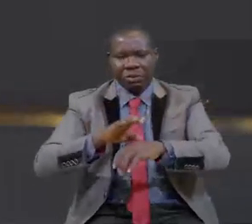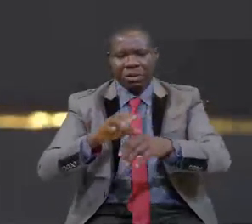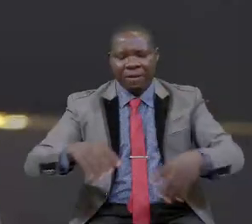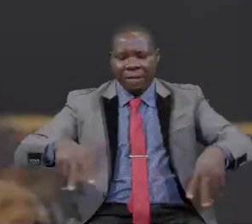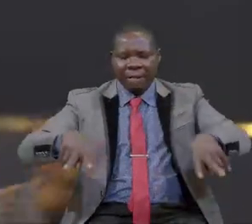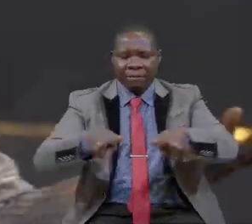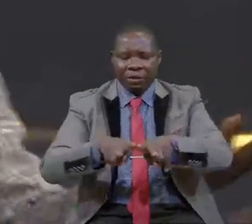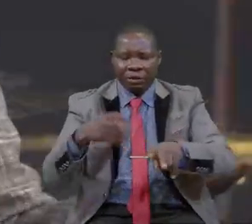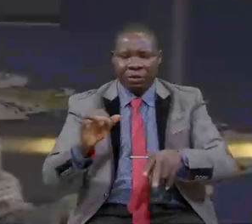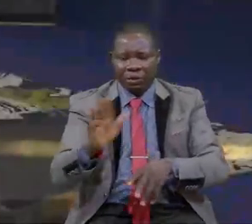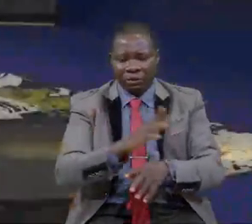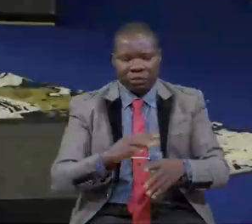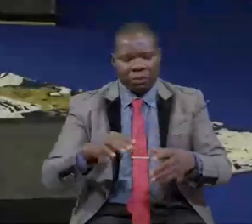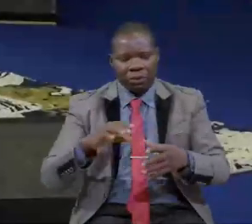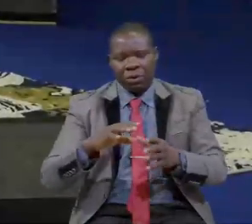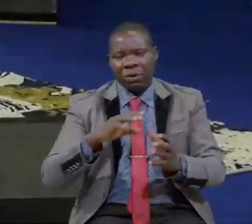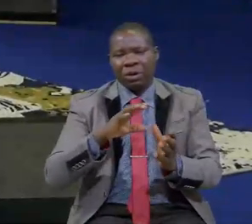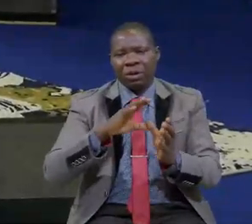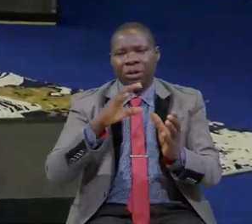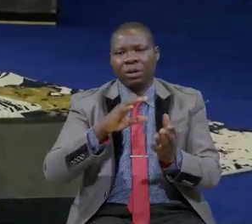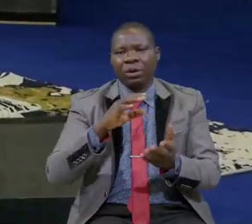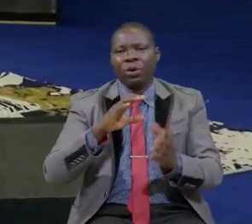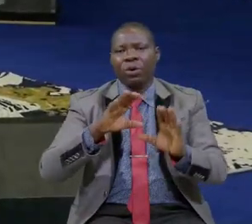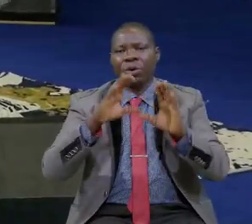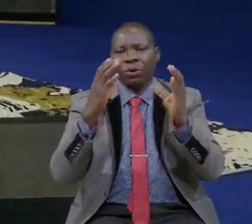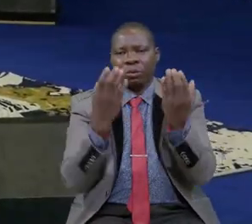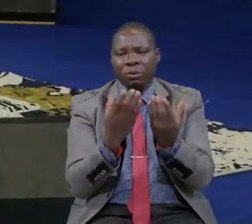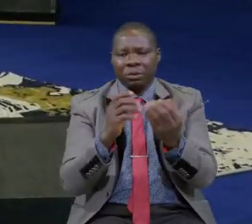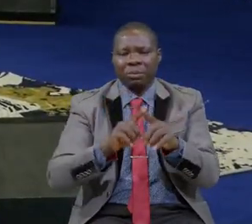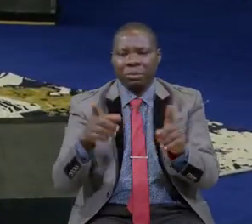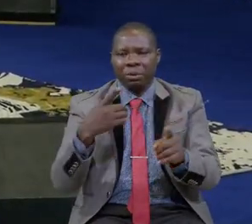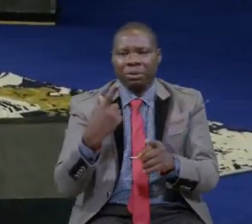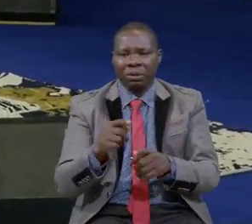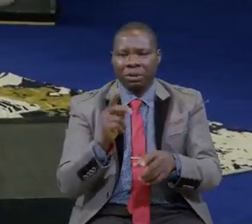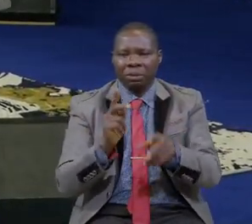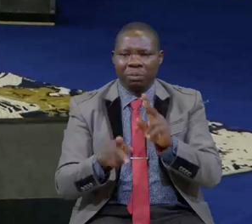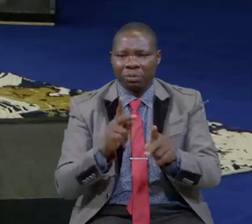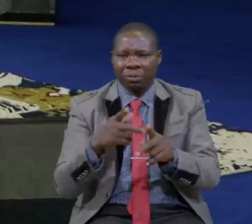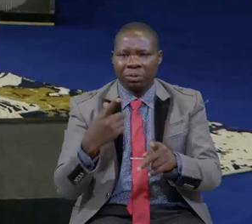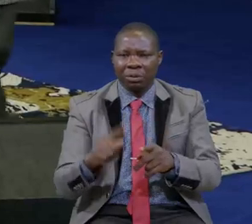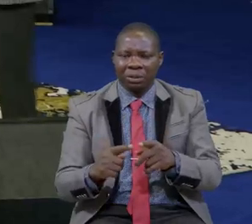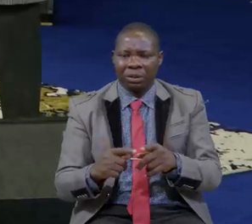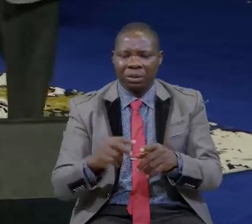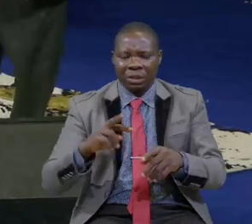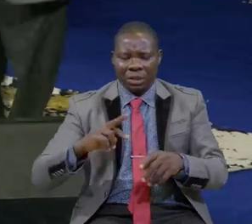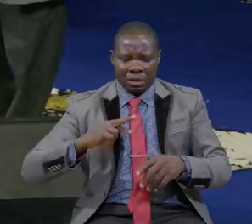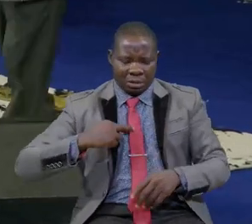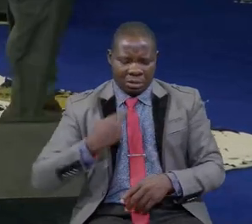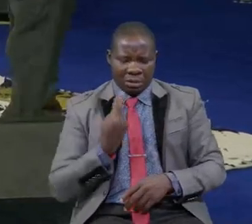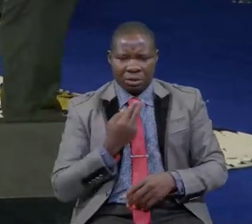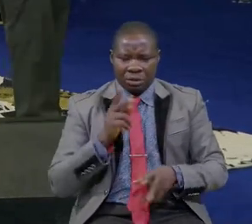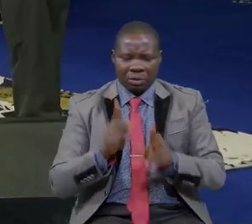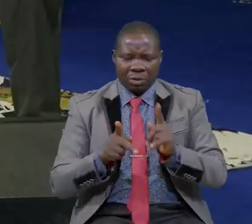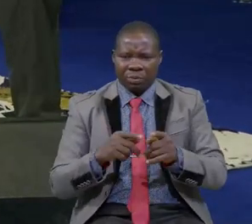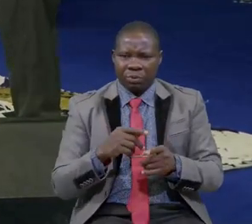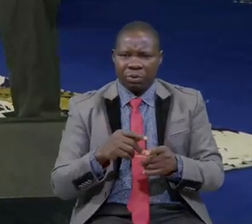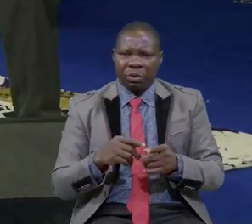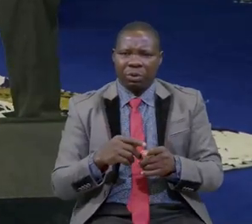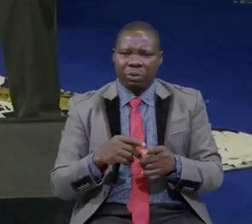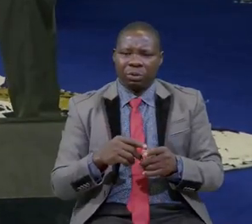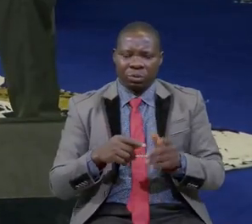community. But they hurt people, they injure people, and you manifest what people have sent you to